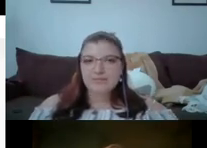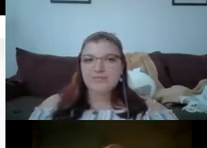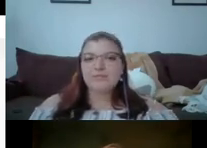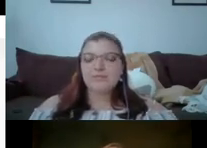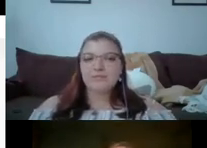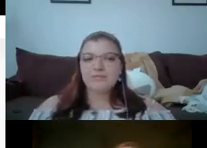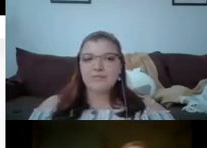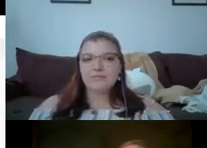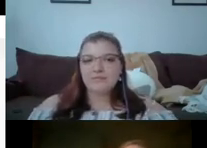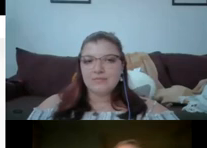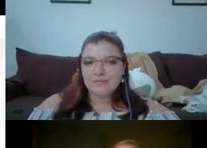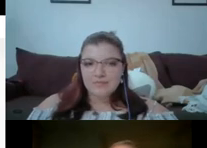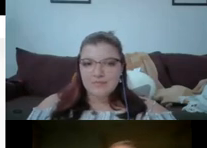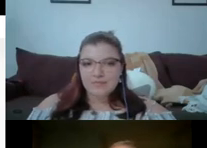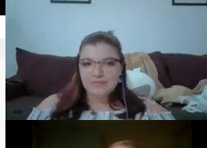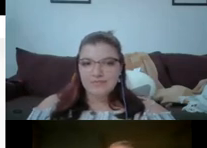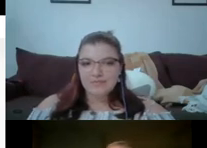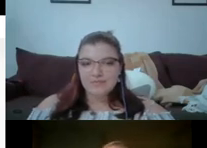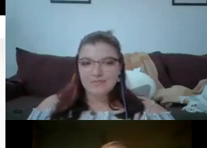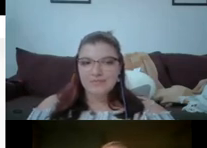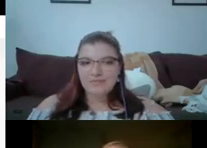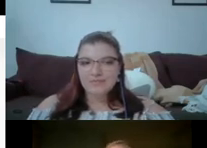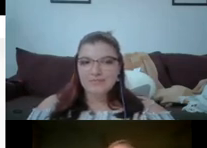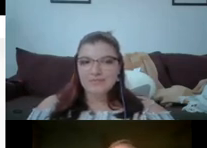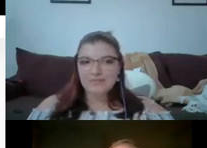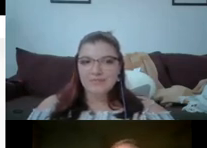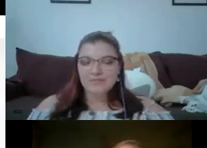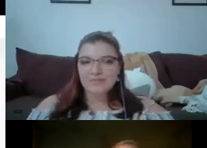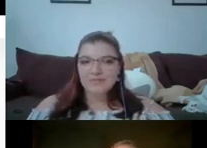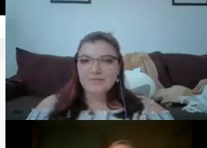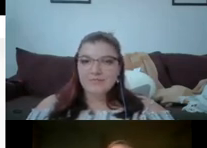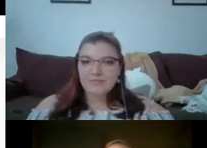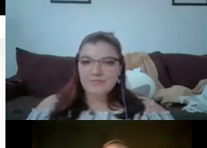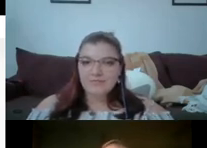Fellow over to the left was Jerry D'Agostino. He'd later coached the team, and his wife